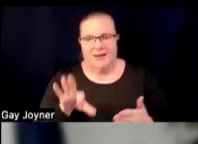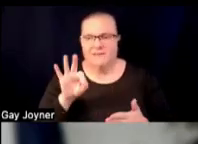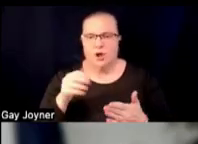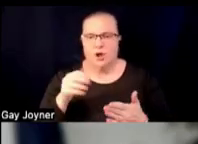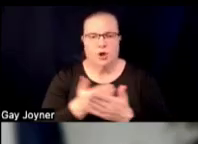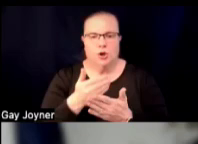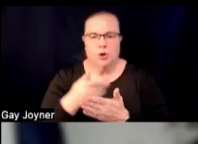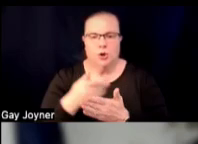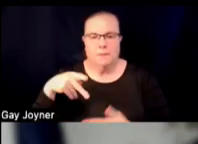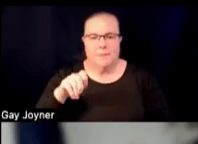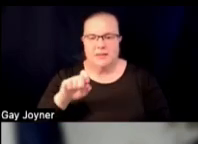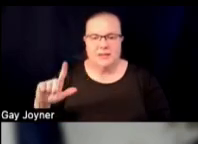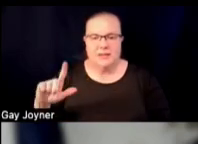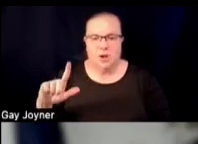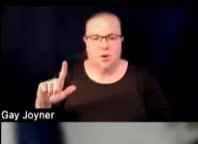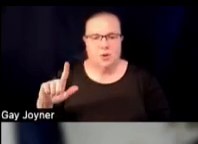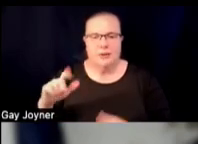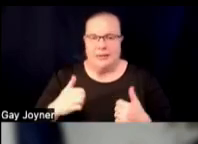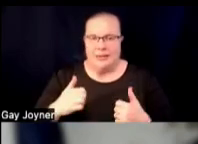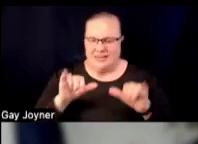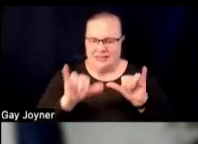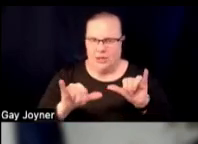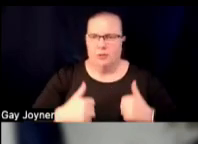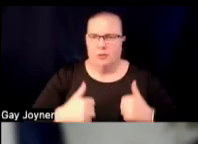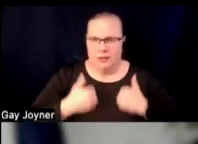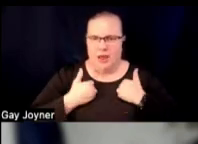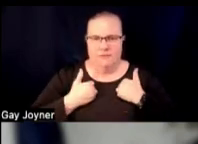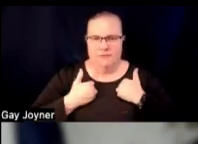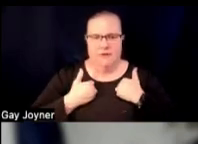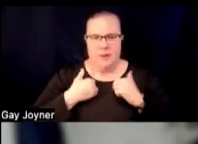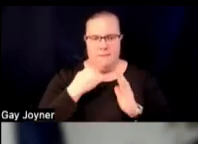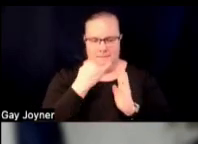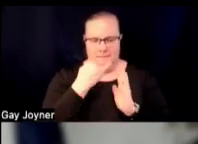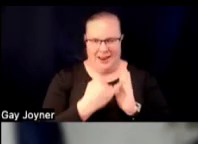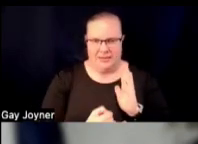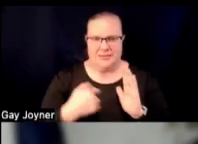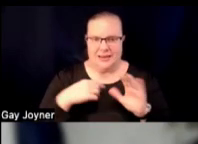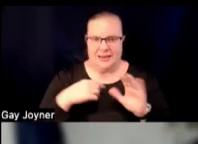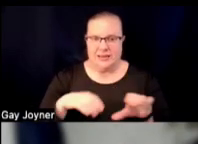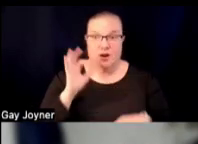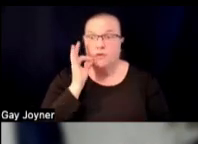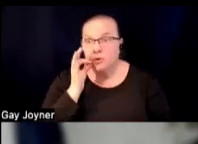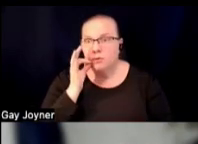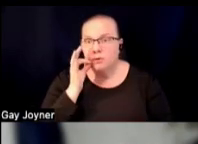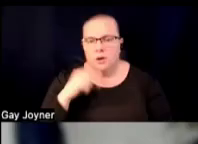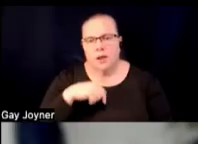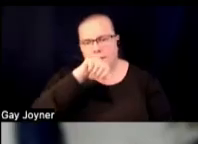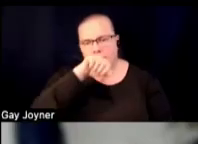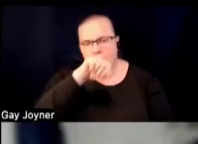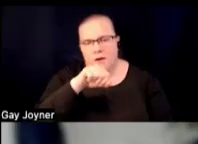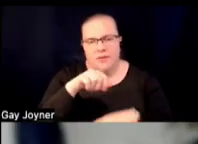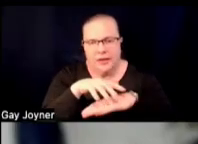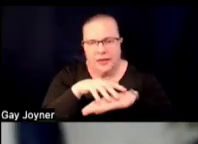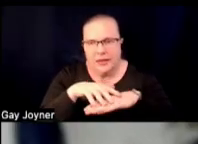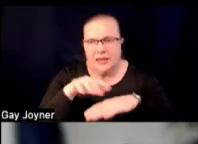still life paintings that I did of some fruit. And I really loved the texture. And I forgot how much I actually loved working with